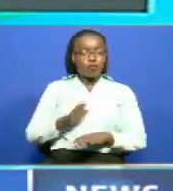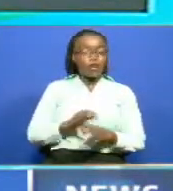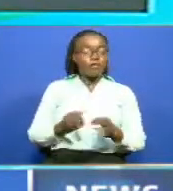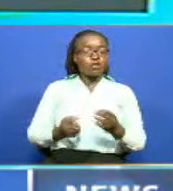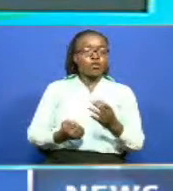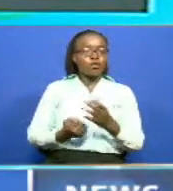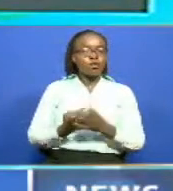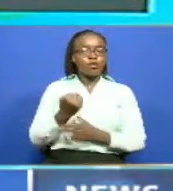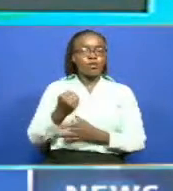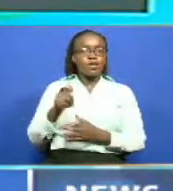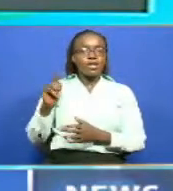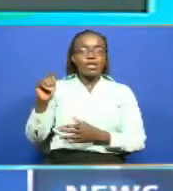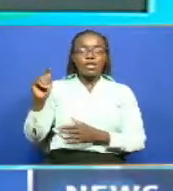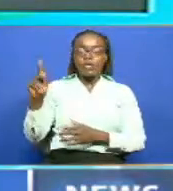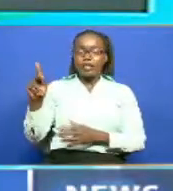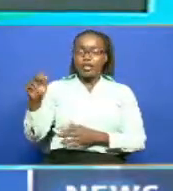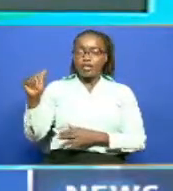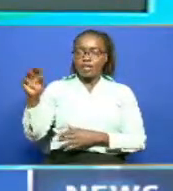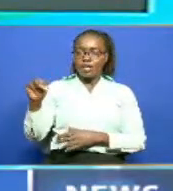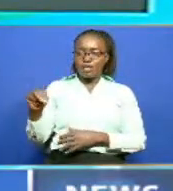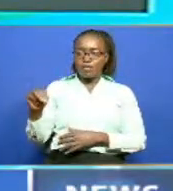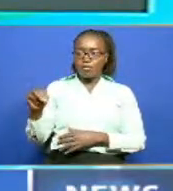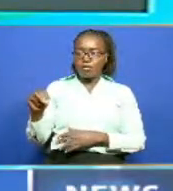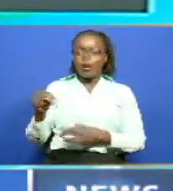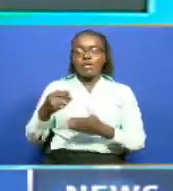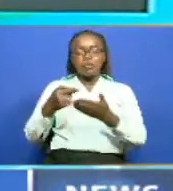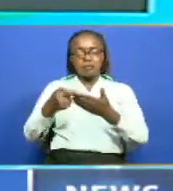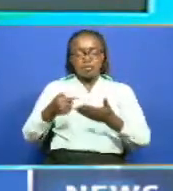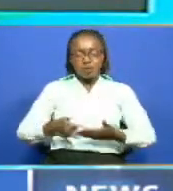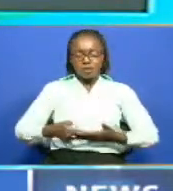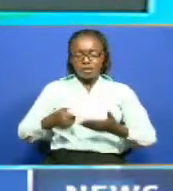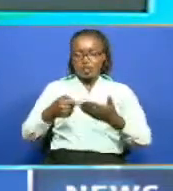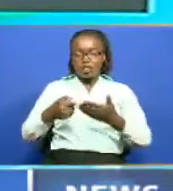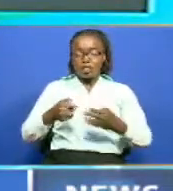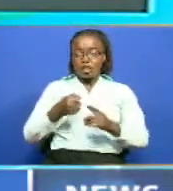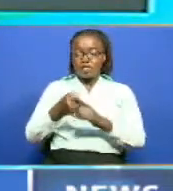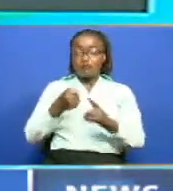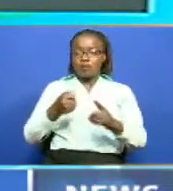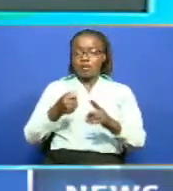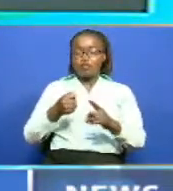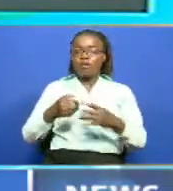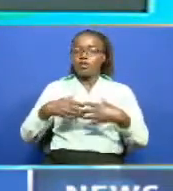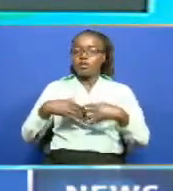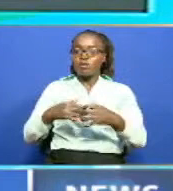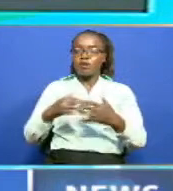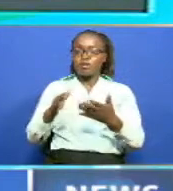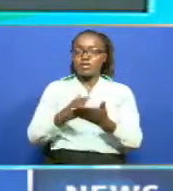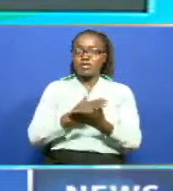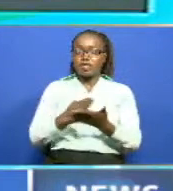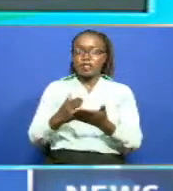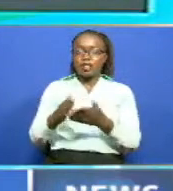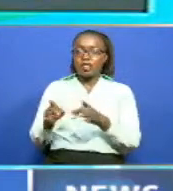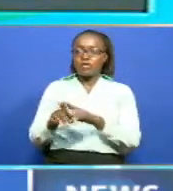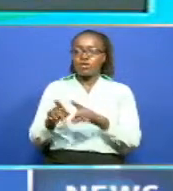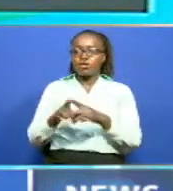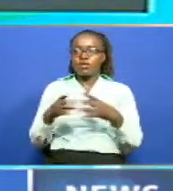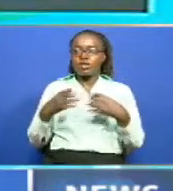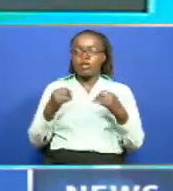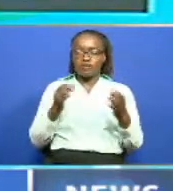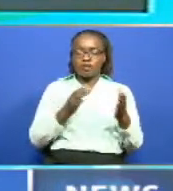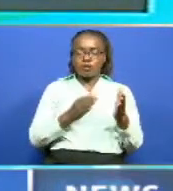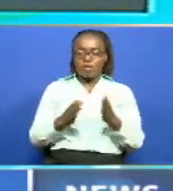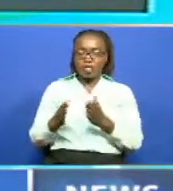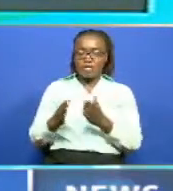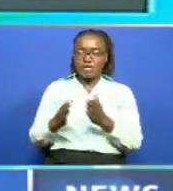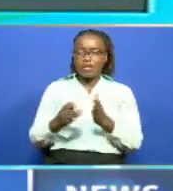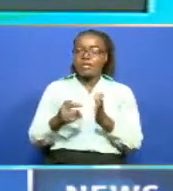Kenya Association of Manufacturers Chair Mushai Kunyiha to discuss the impact on the manufacturing sector as well as the recovery strategy. Here